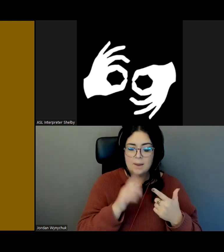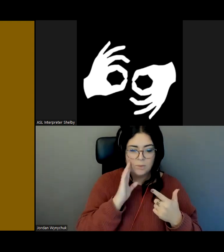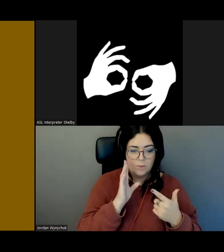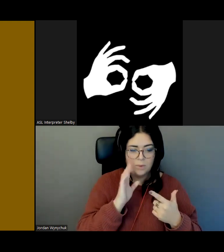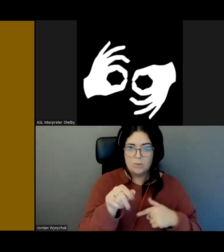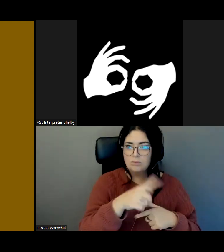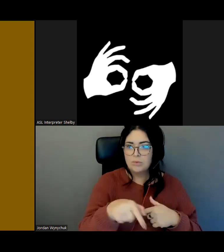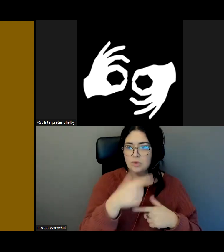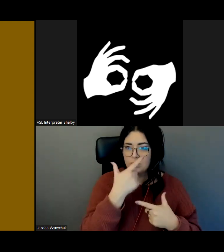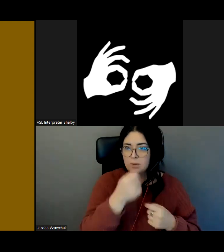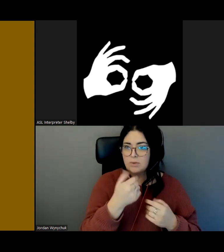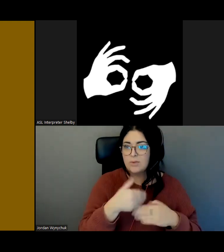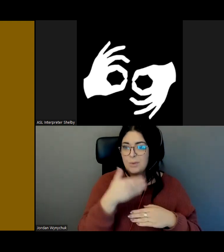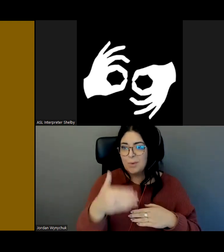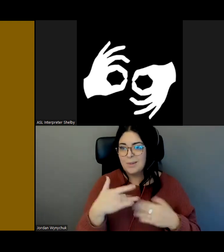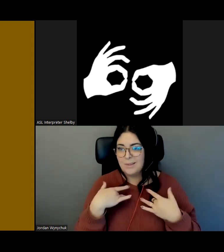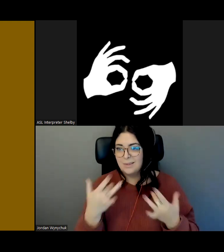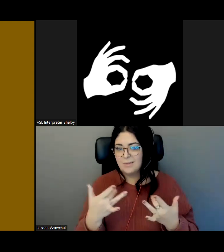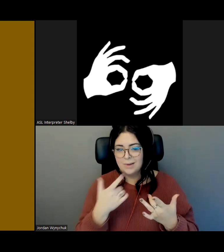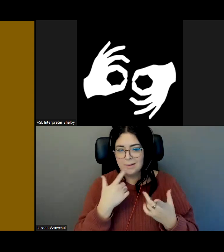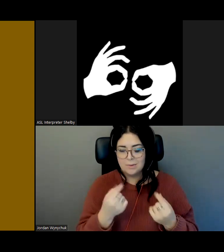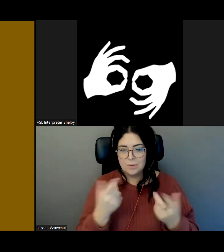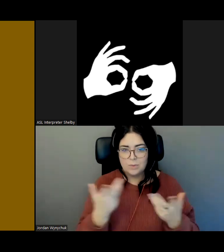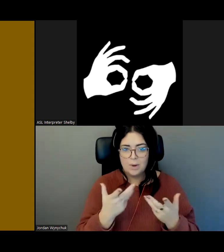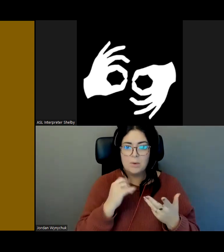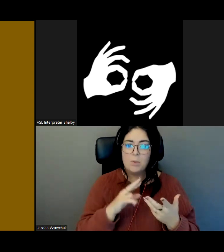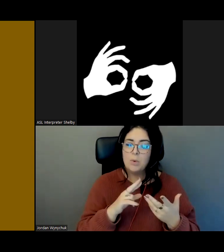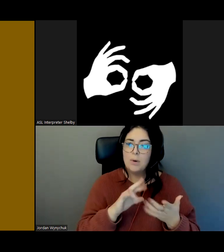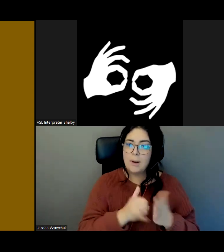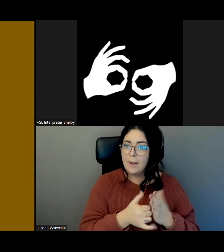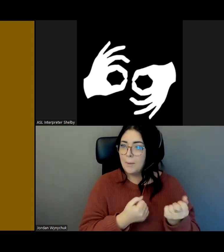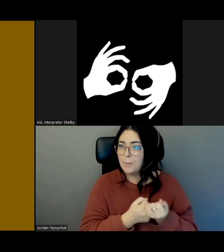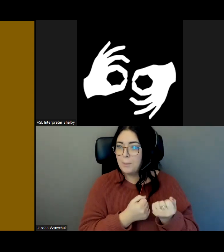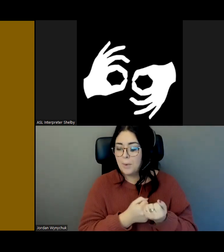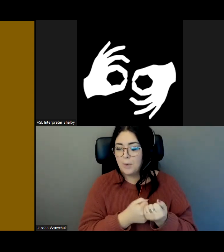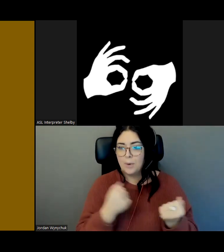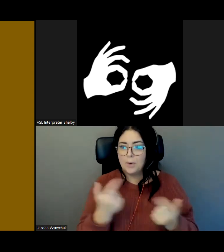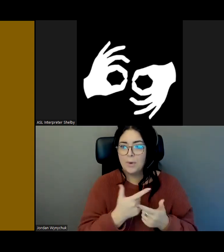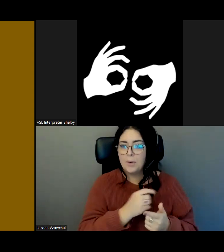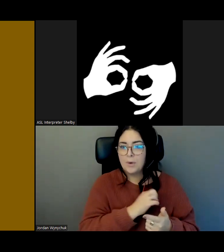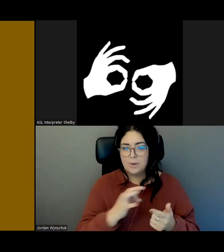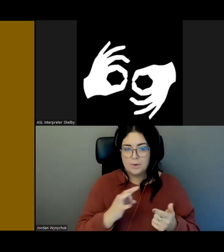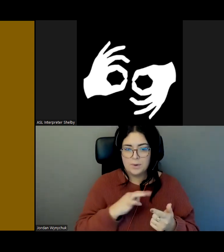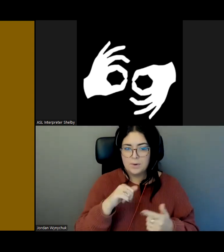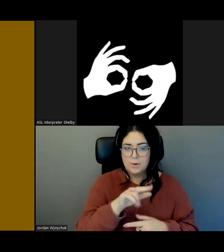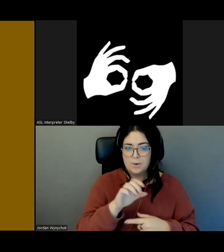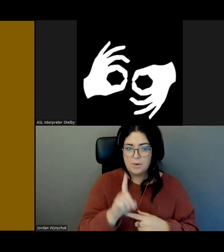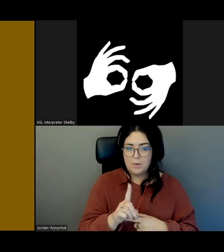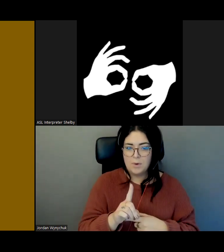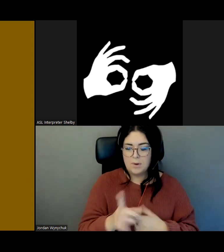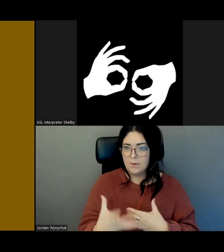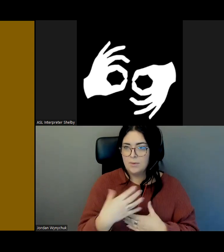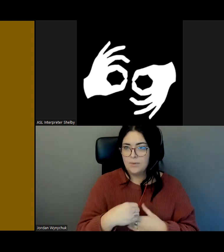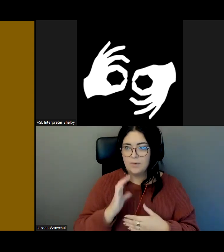our next event, or when it comes to peer support. All of our staff at Quad are part of our